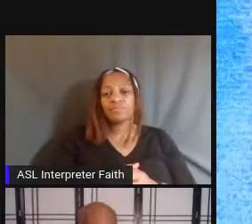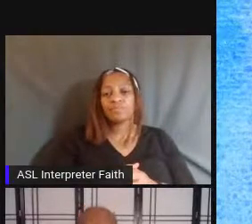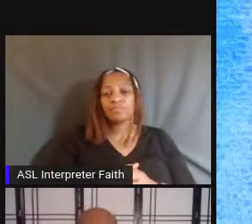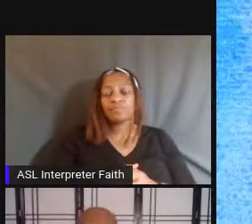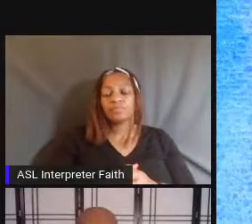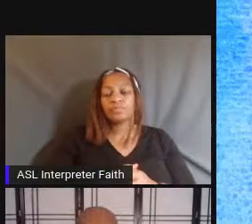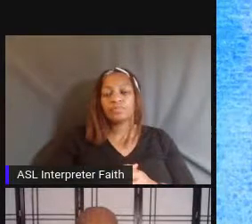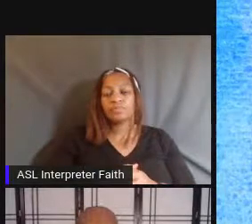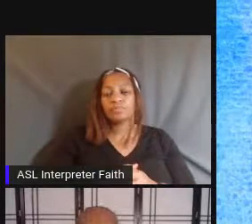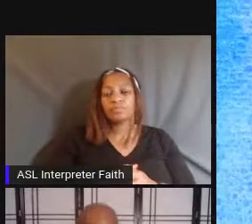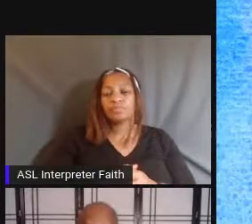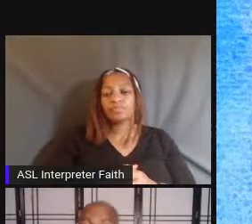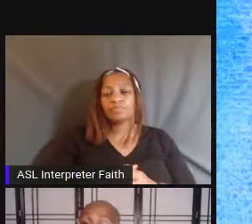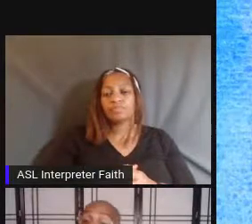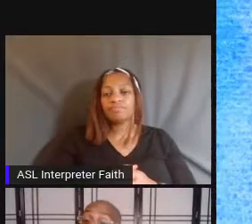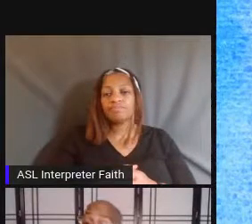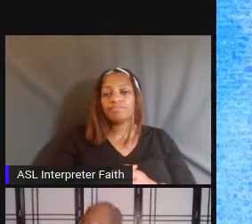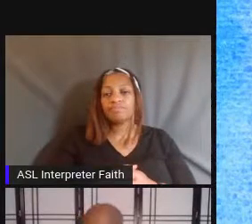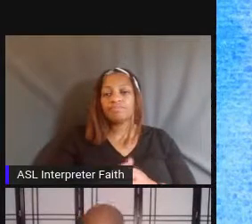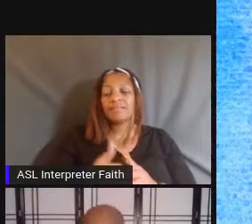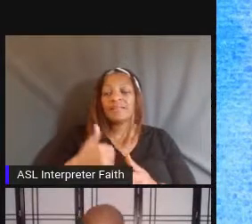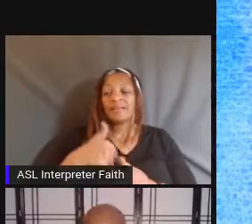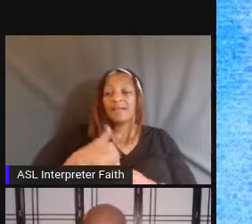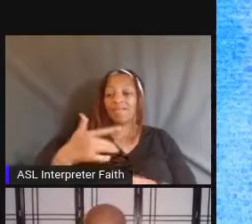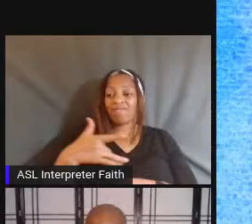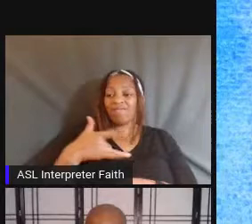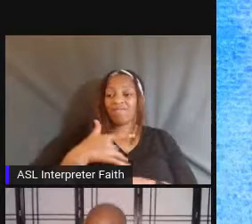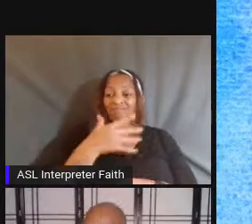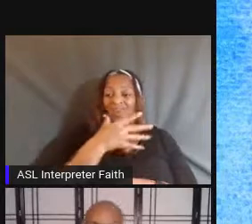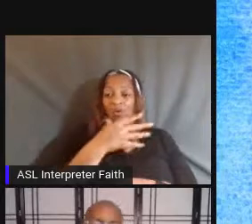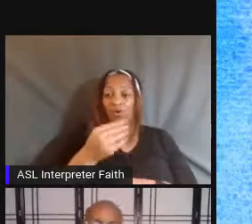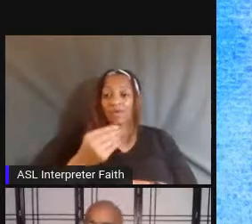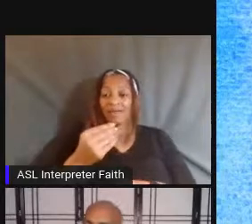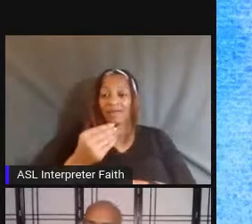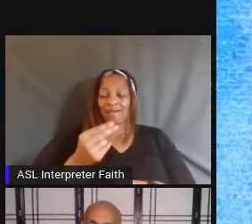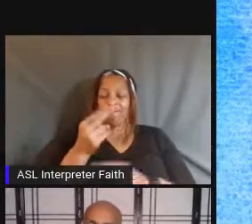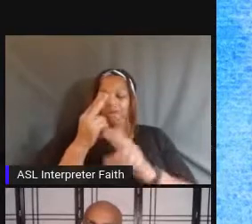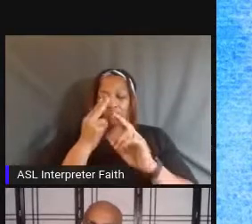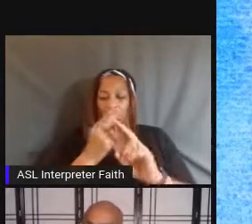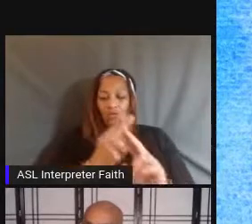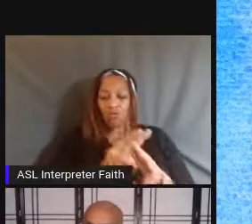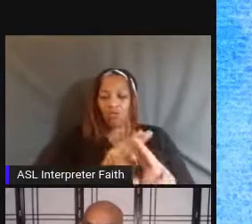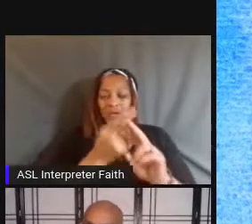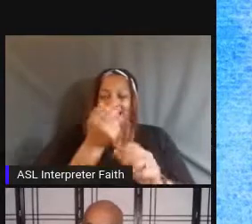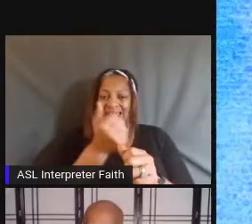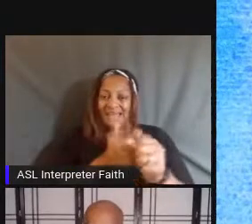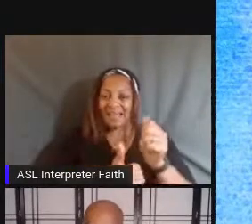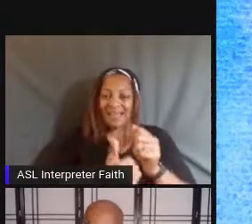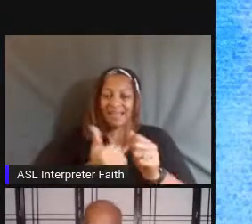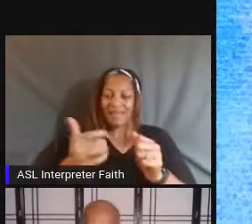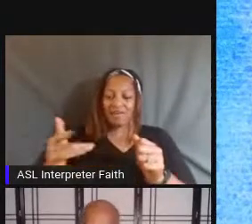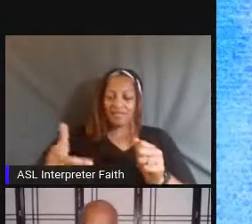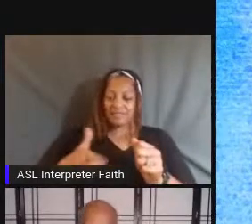I feel and honor every sensation in my